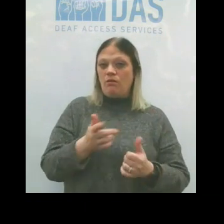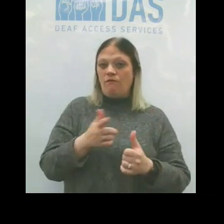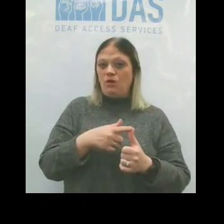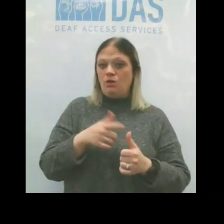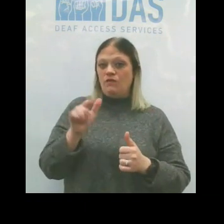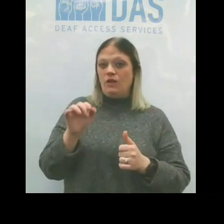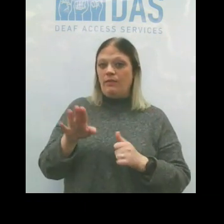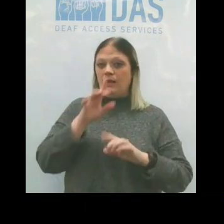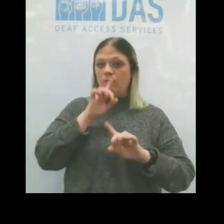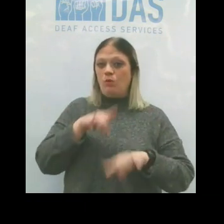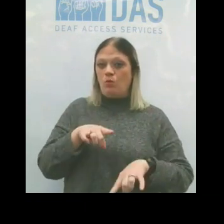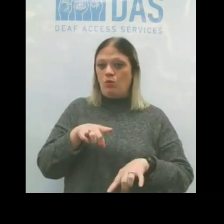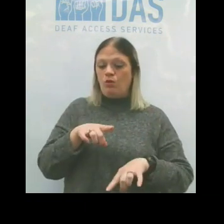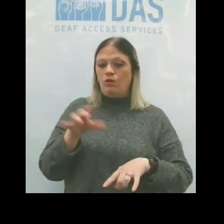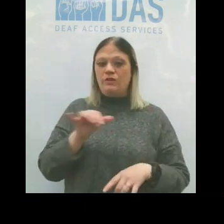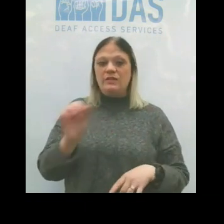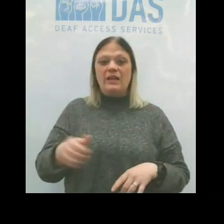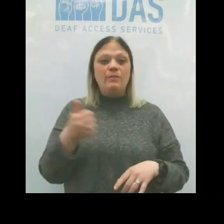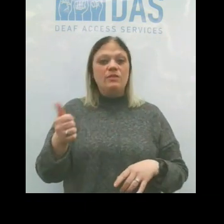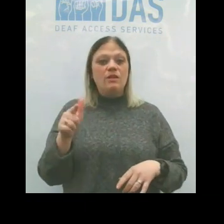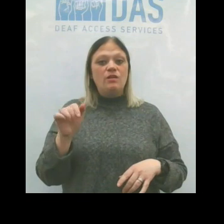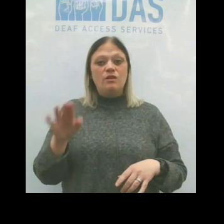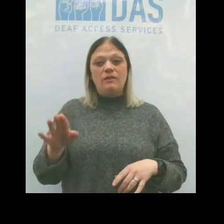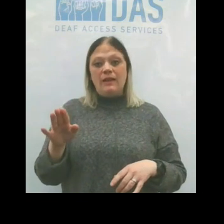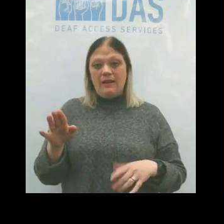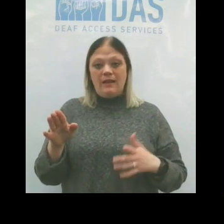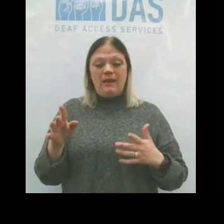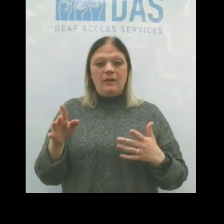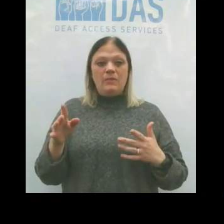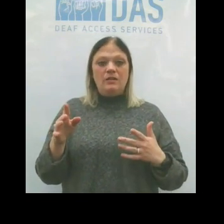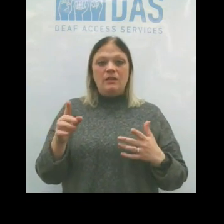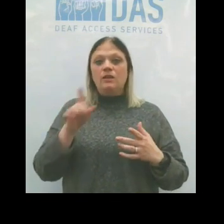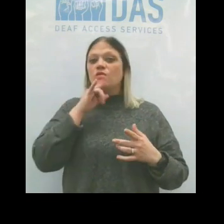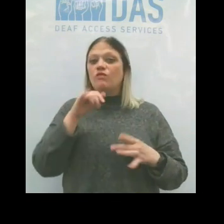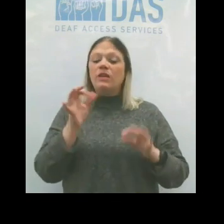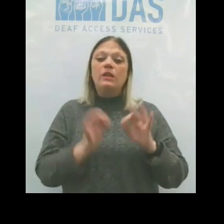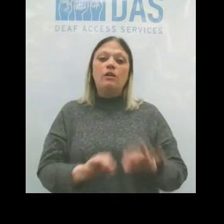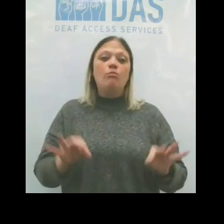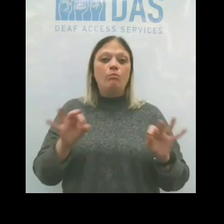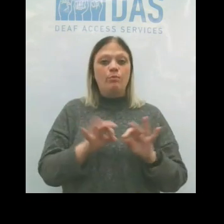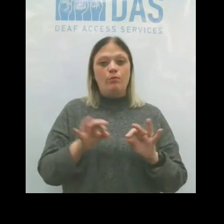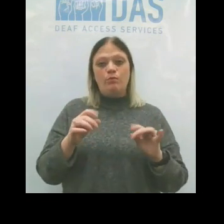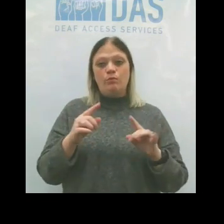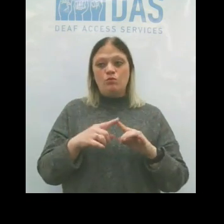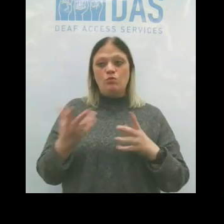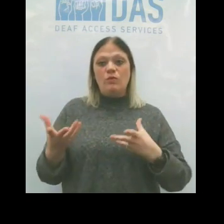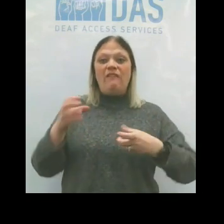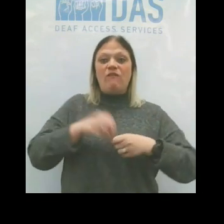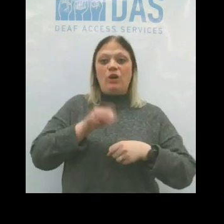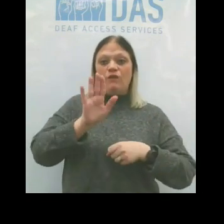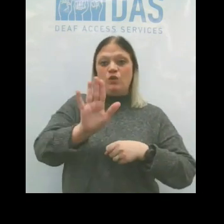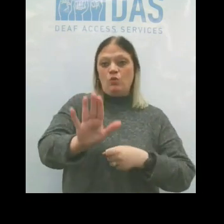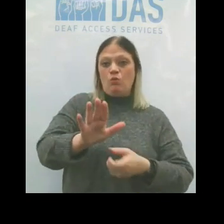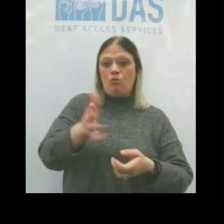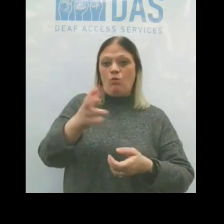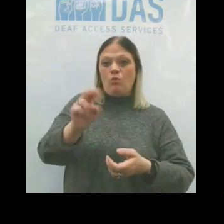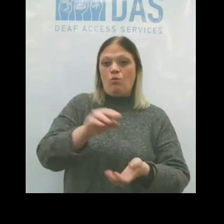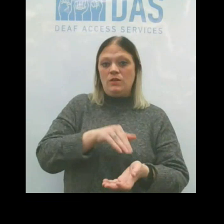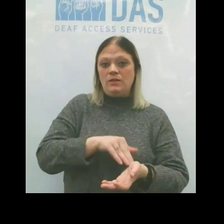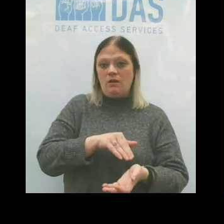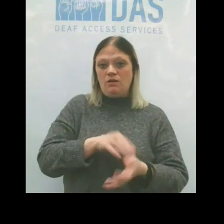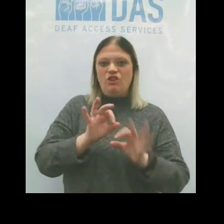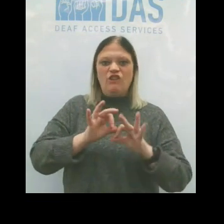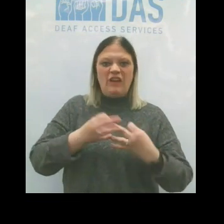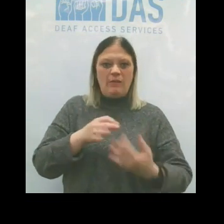lab order, just like any other laboratory that we get. It's all really important to loop in your primary care provider. Like, people don't show up